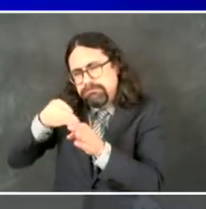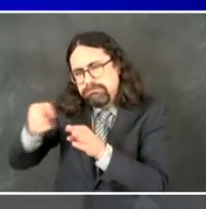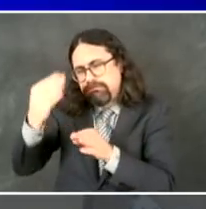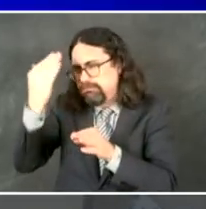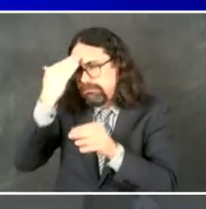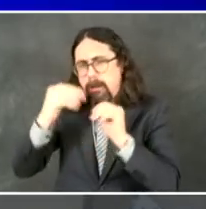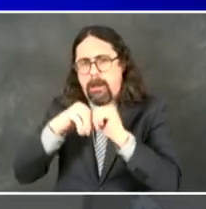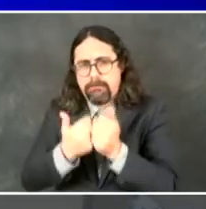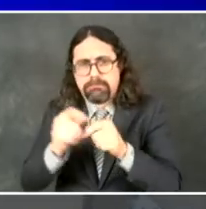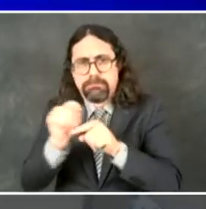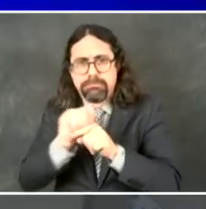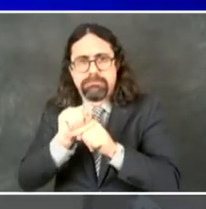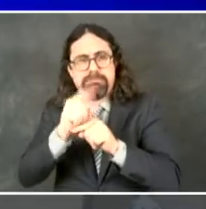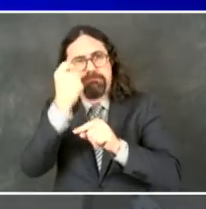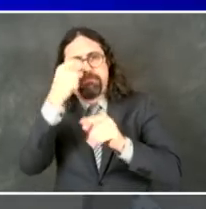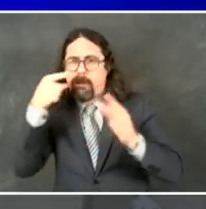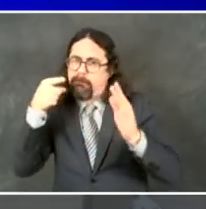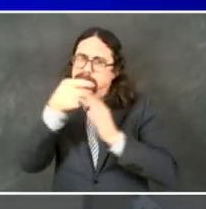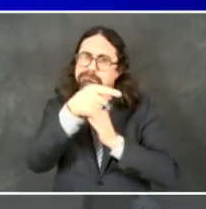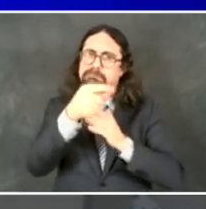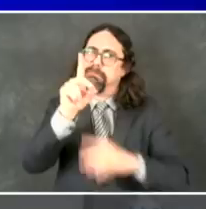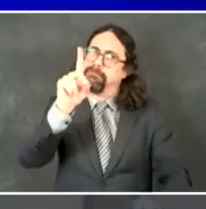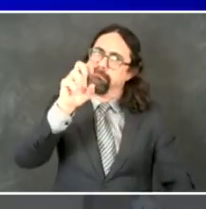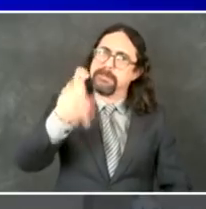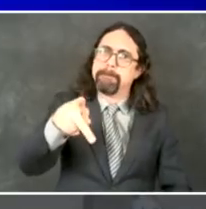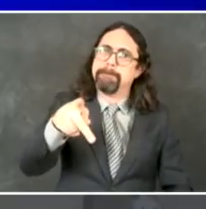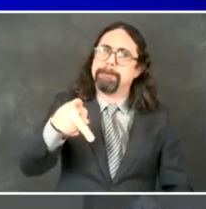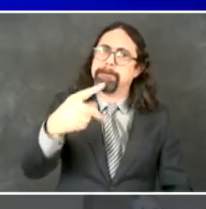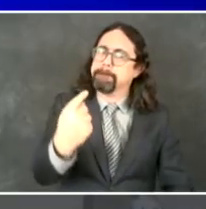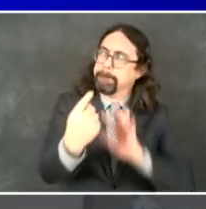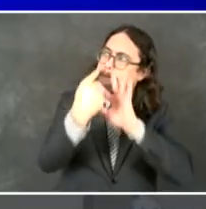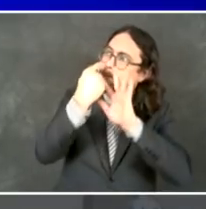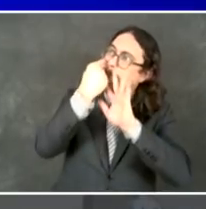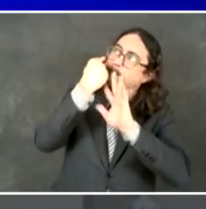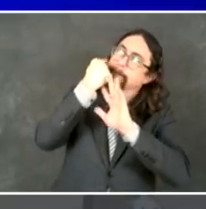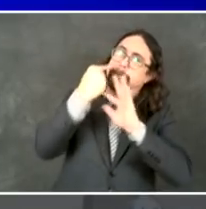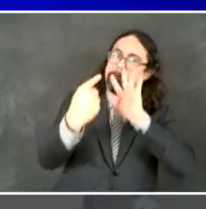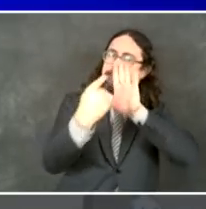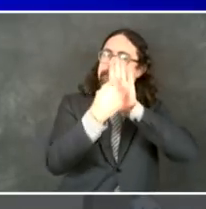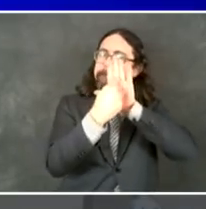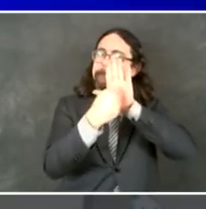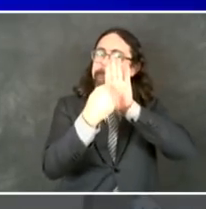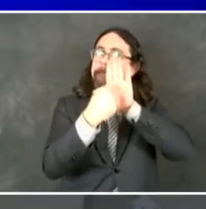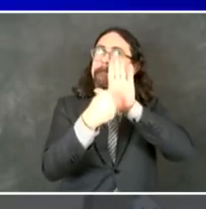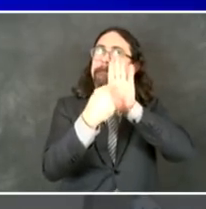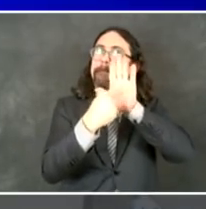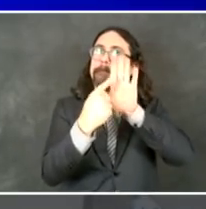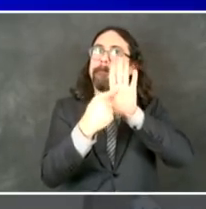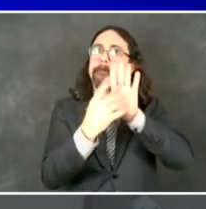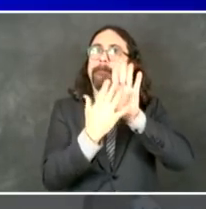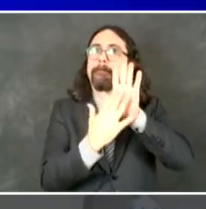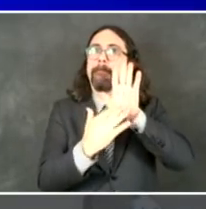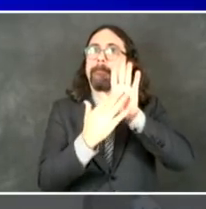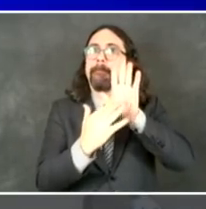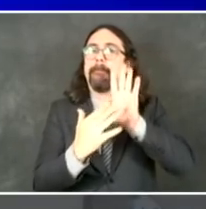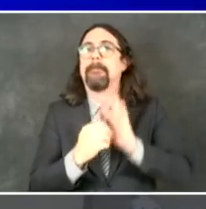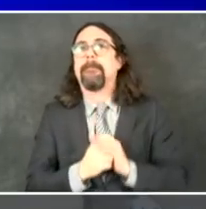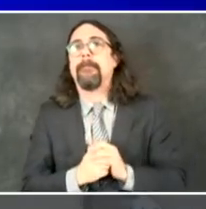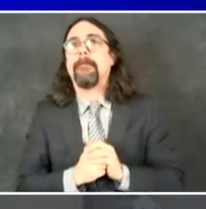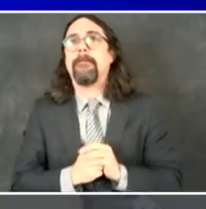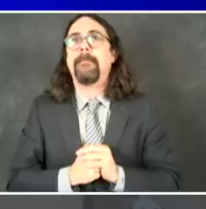challenge in many ways. And our healthcare workers have gone through so much already. But realize, even in the testing process, how much they had to